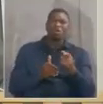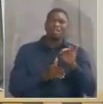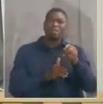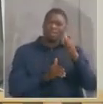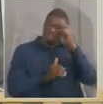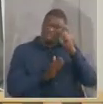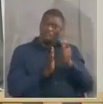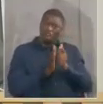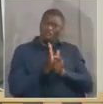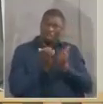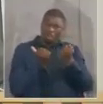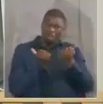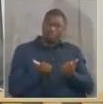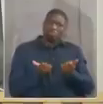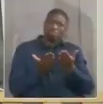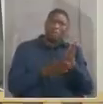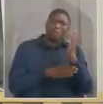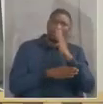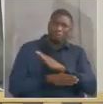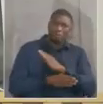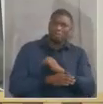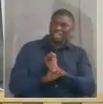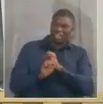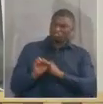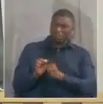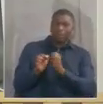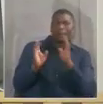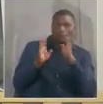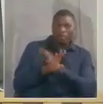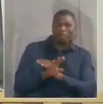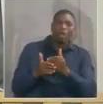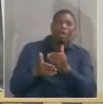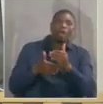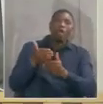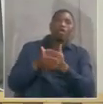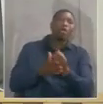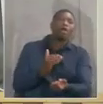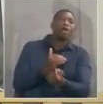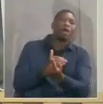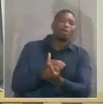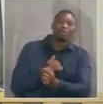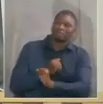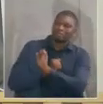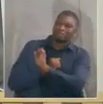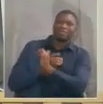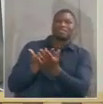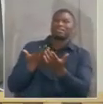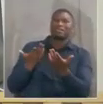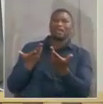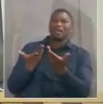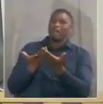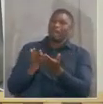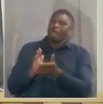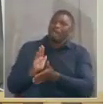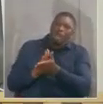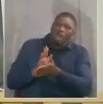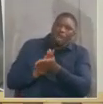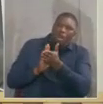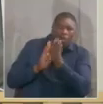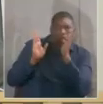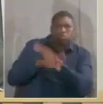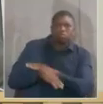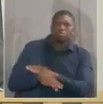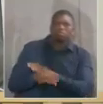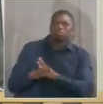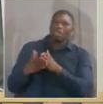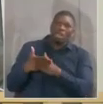plan or strategy. That as a result, then there was little or no progress in